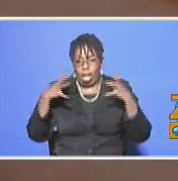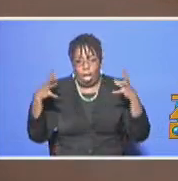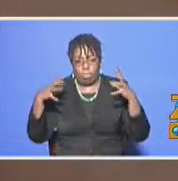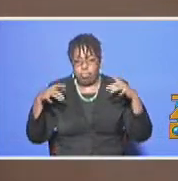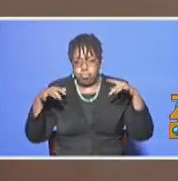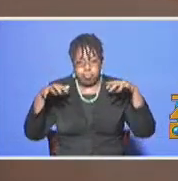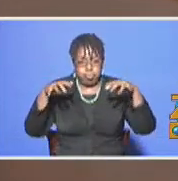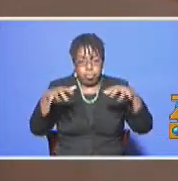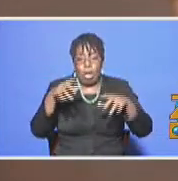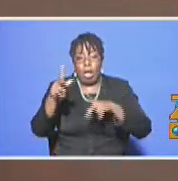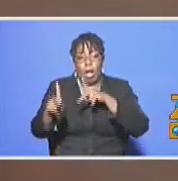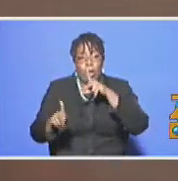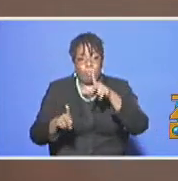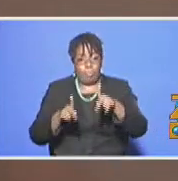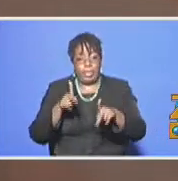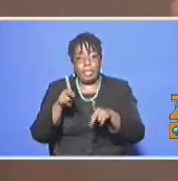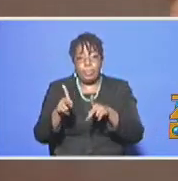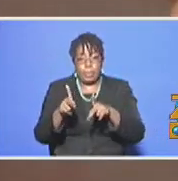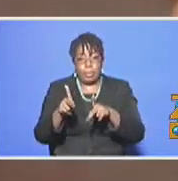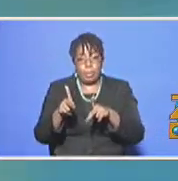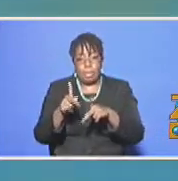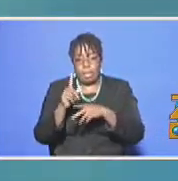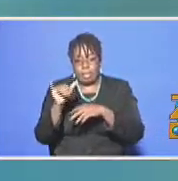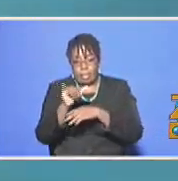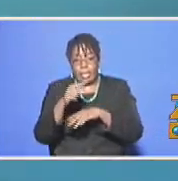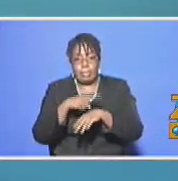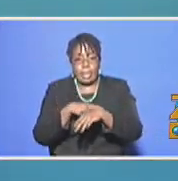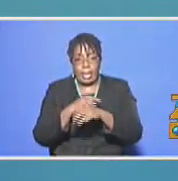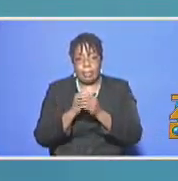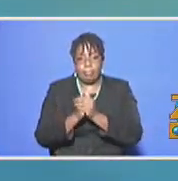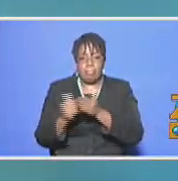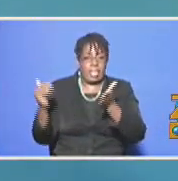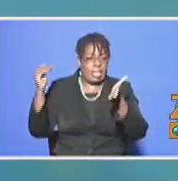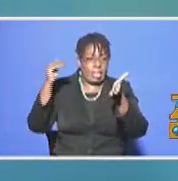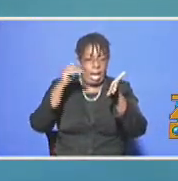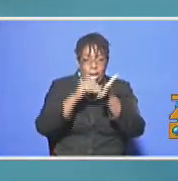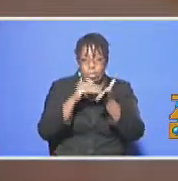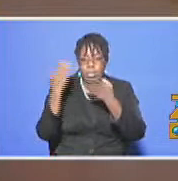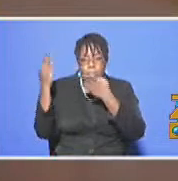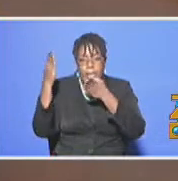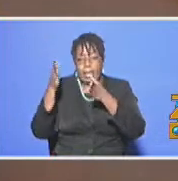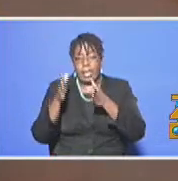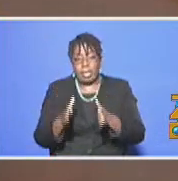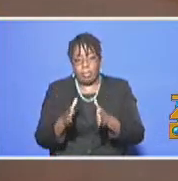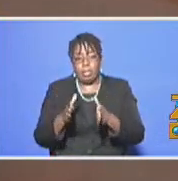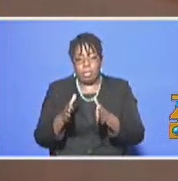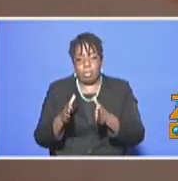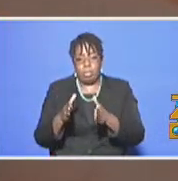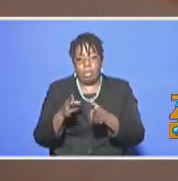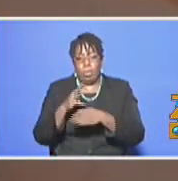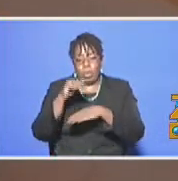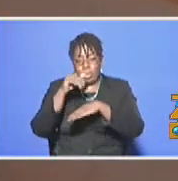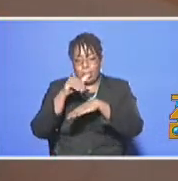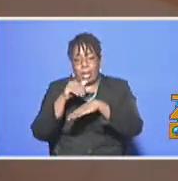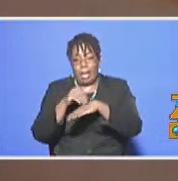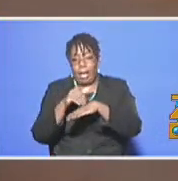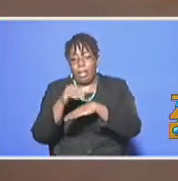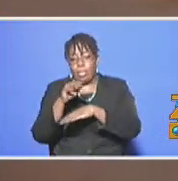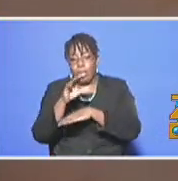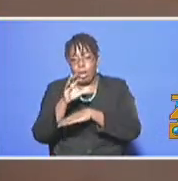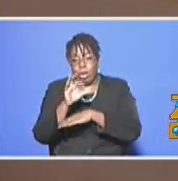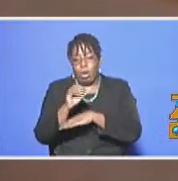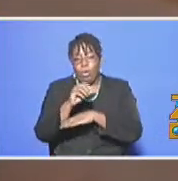any place in Nassau at one time. Thousands of Bahamians were on Fort